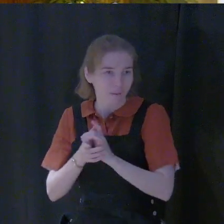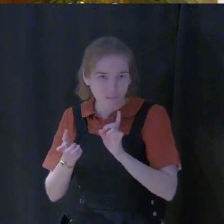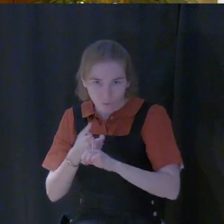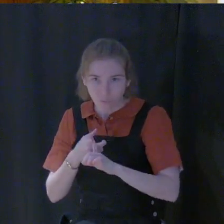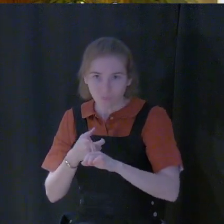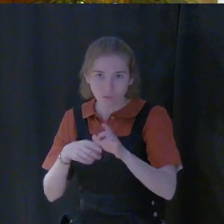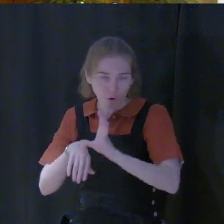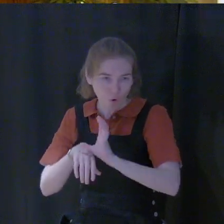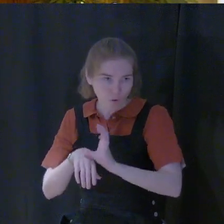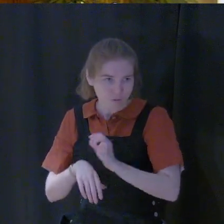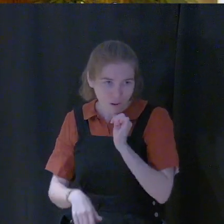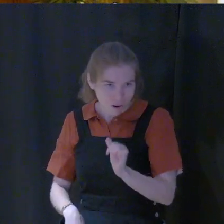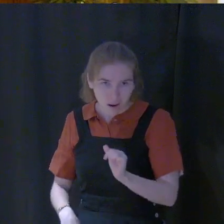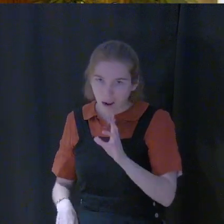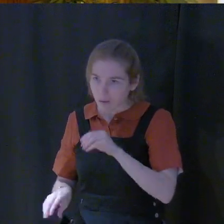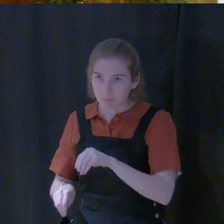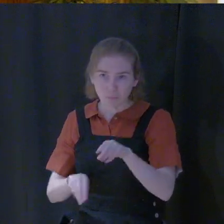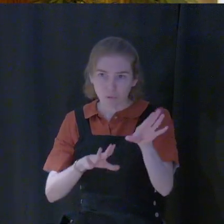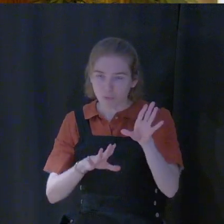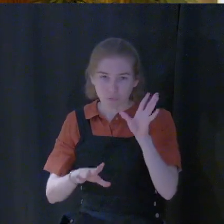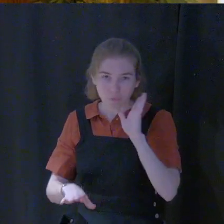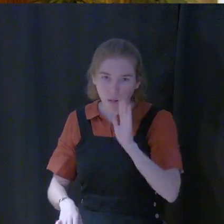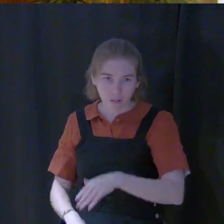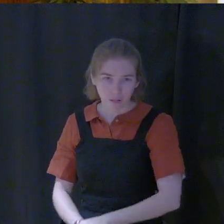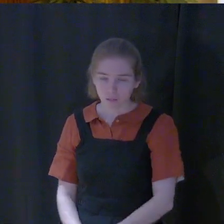church. I'll move on anytime.